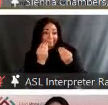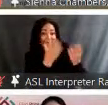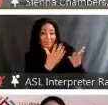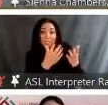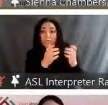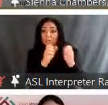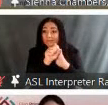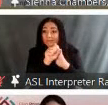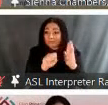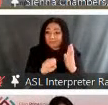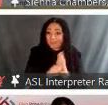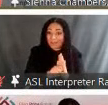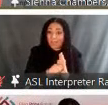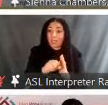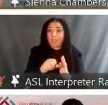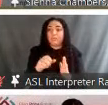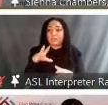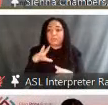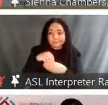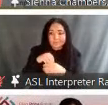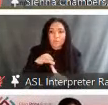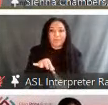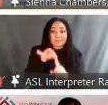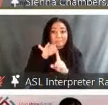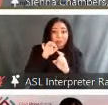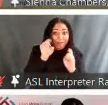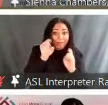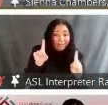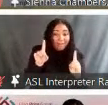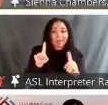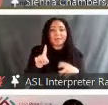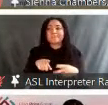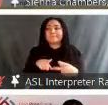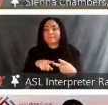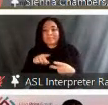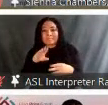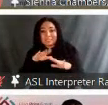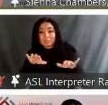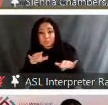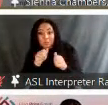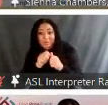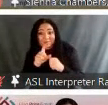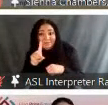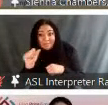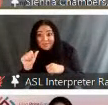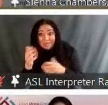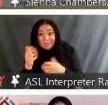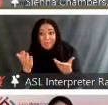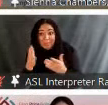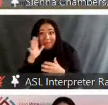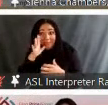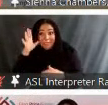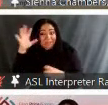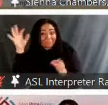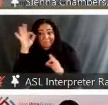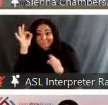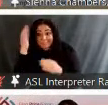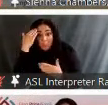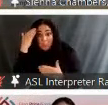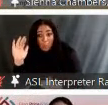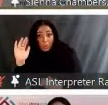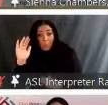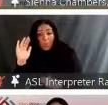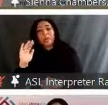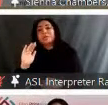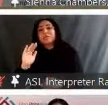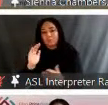there, we're gonna have special ed, we're gonna have kids with disability that the parent didn't even know. So by that too, to